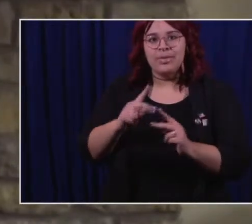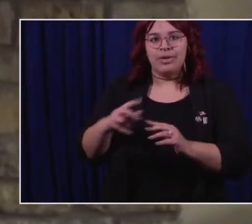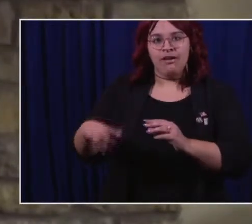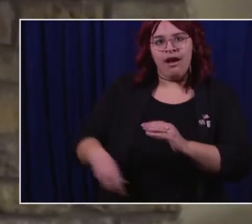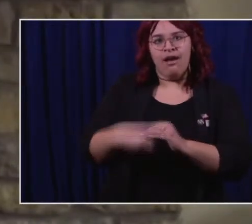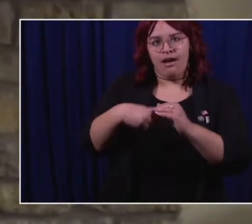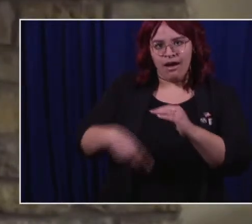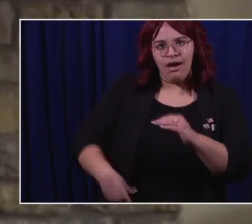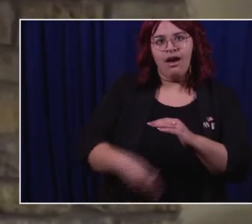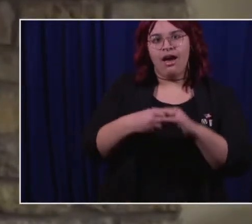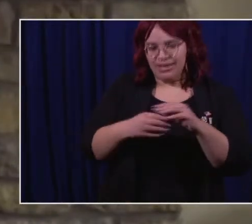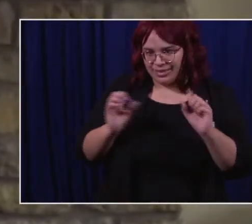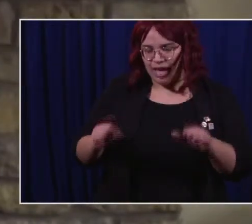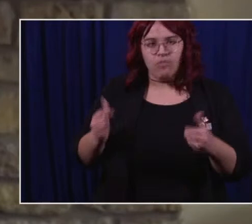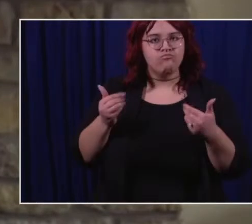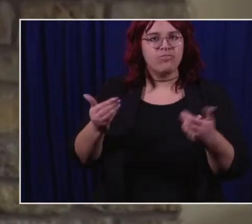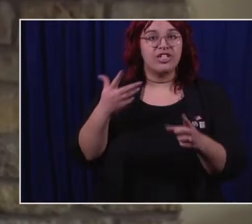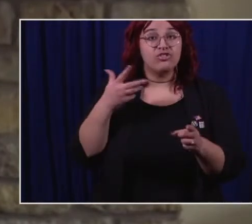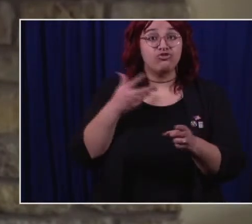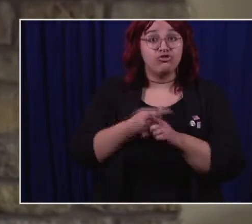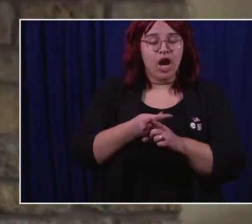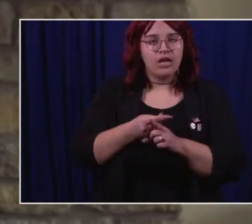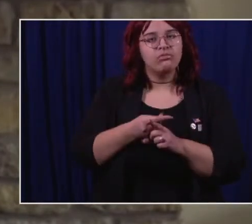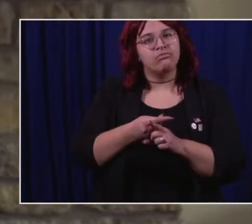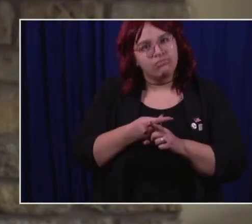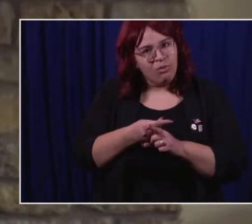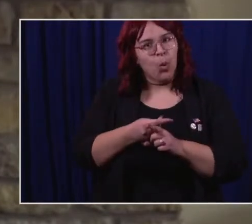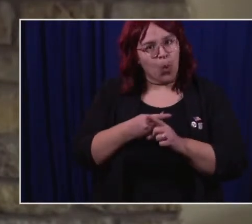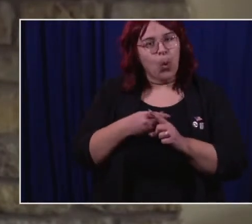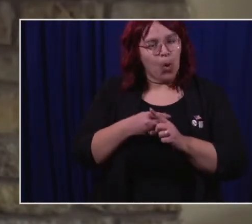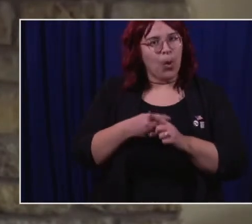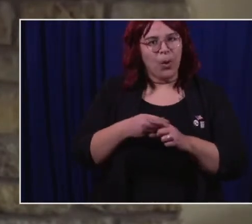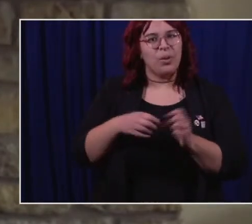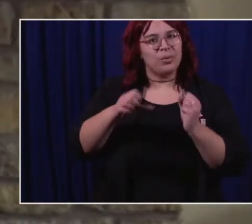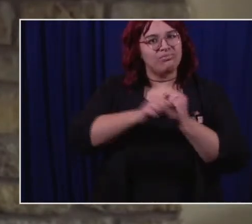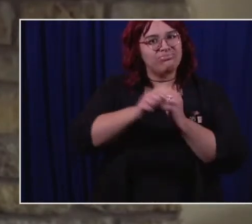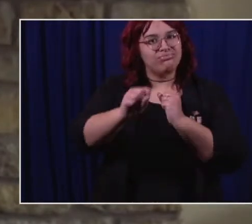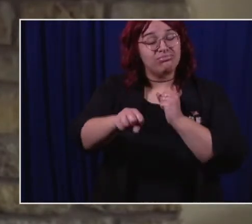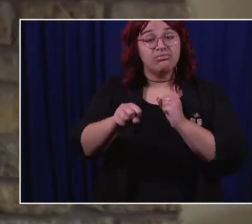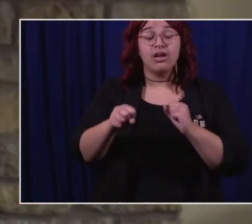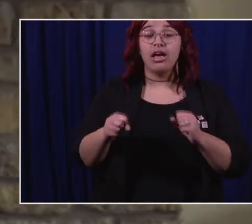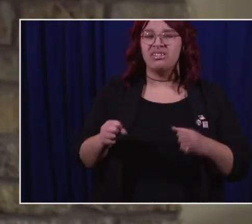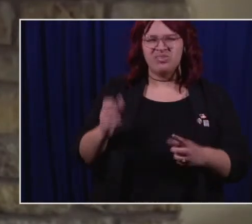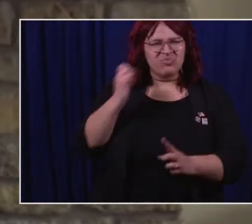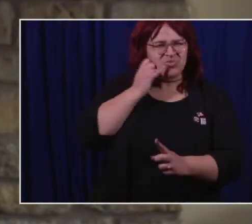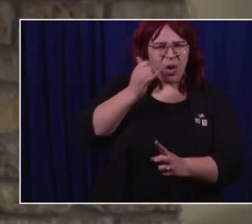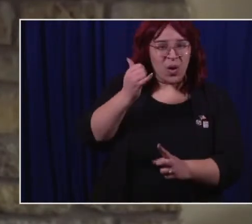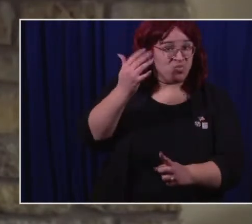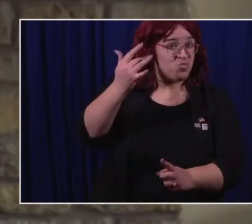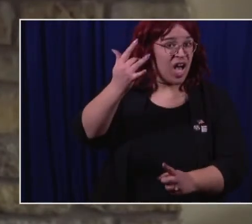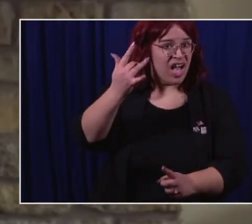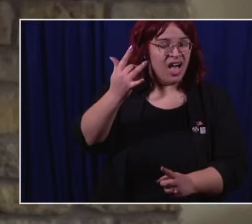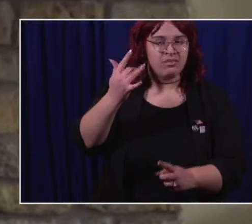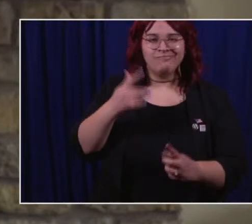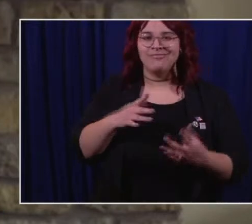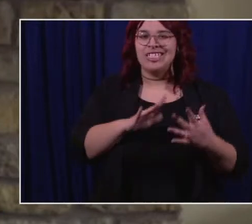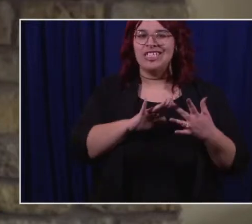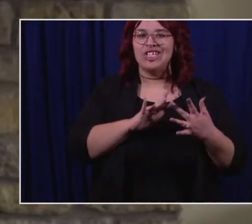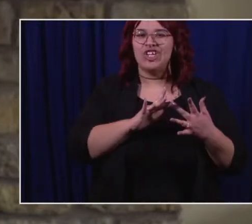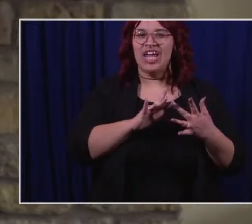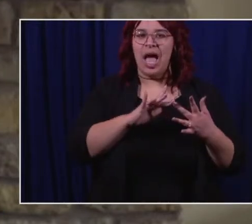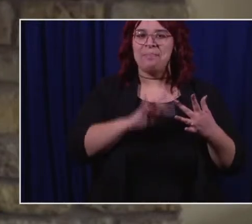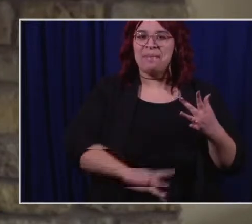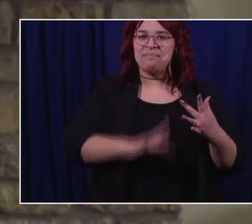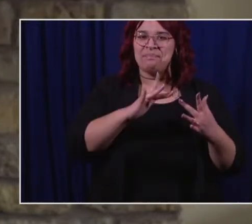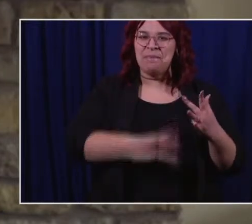who are responsible for signing up for their vaccine who may not have reliable internet access, what is your team's plan for a better